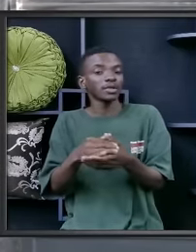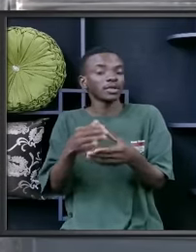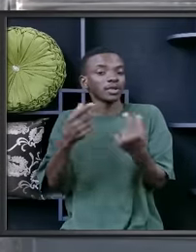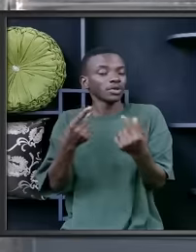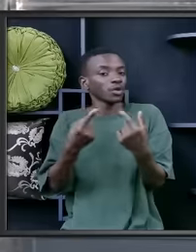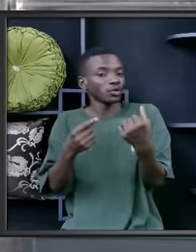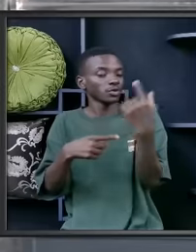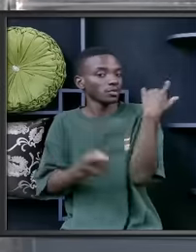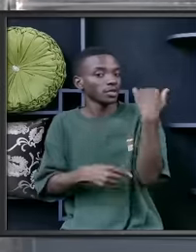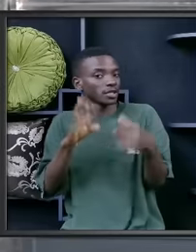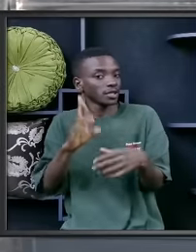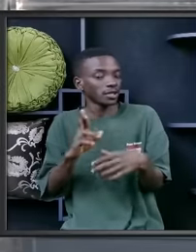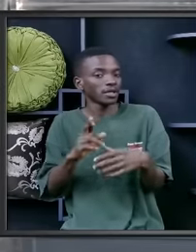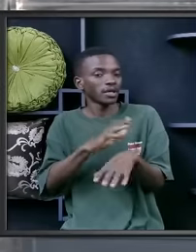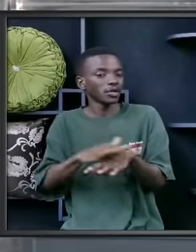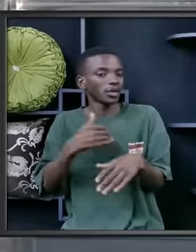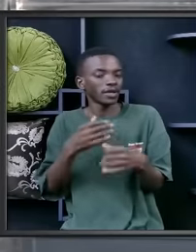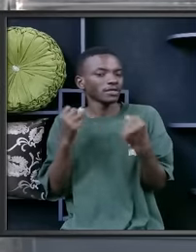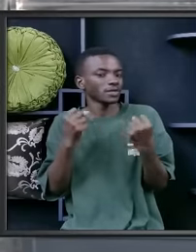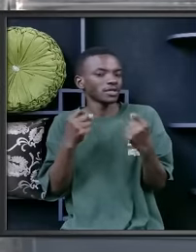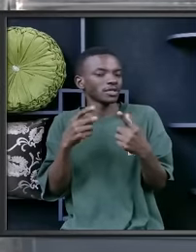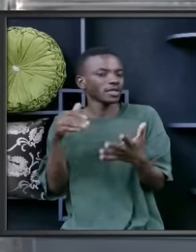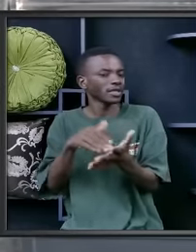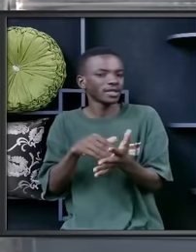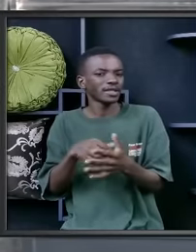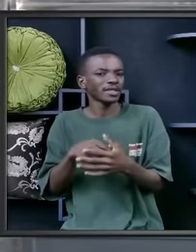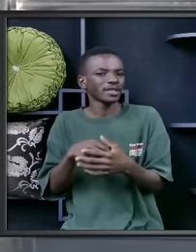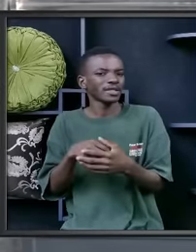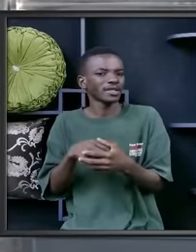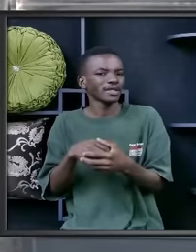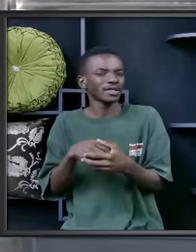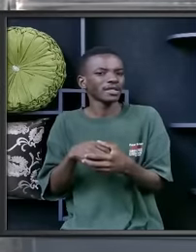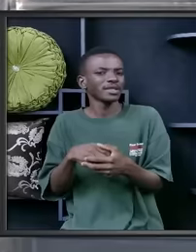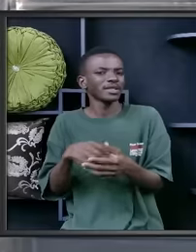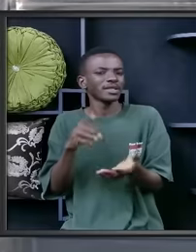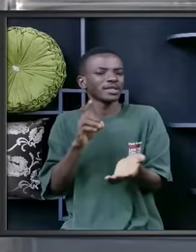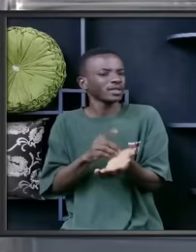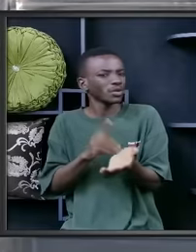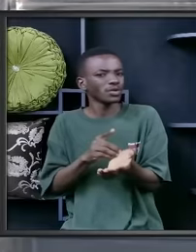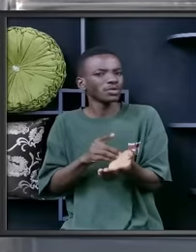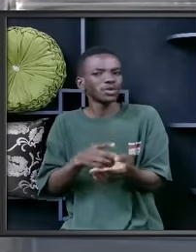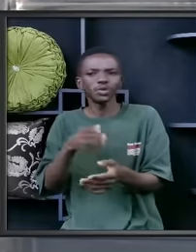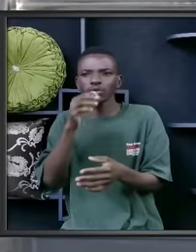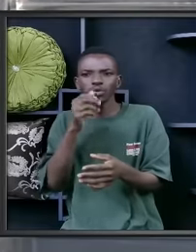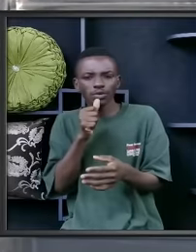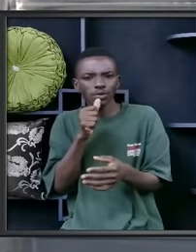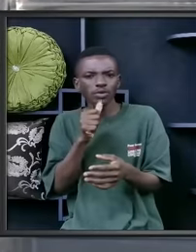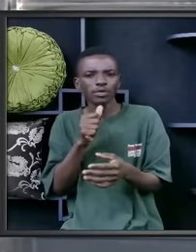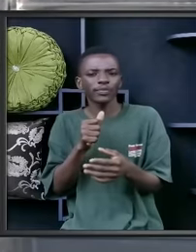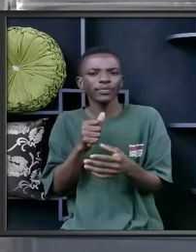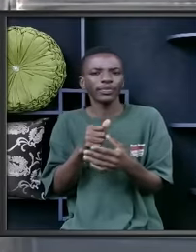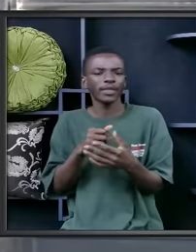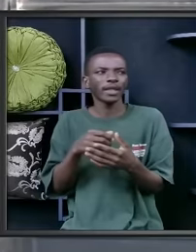you help me. I get belly. I don't get strength again. So now doctor said, madam, keep quiet. Now so now they spoil